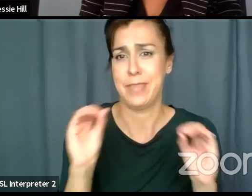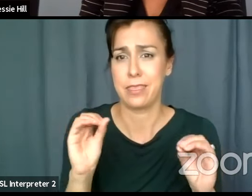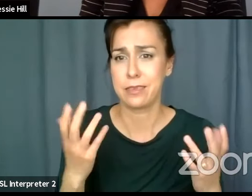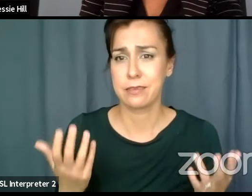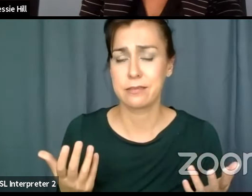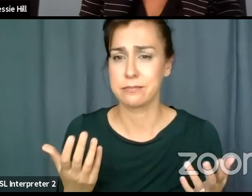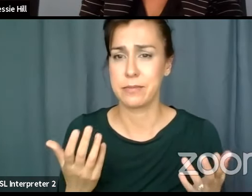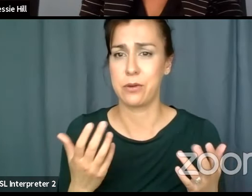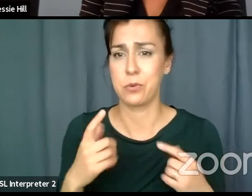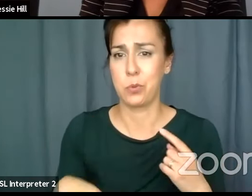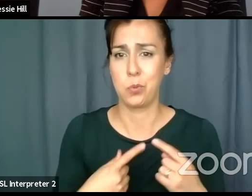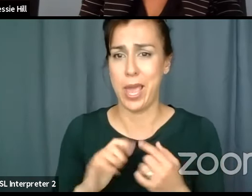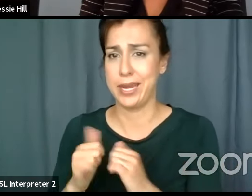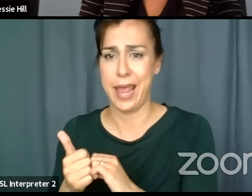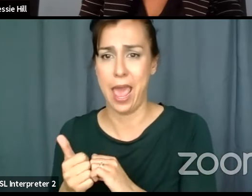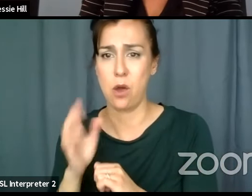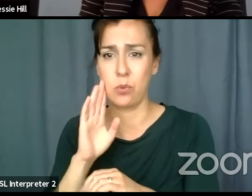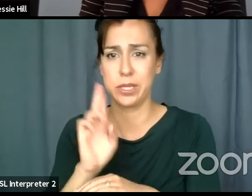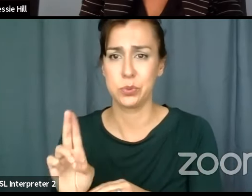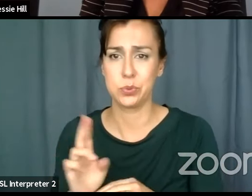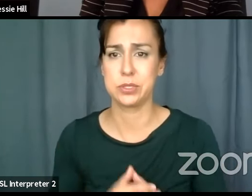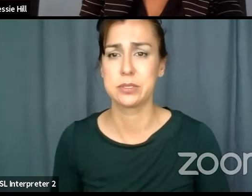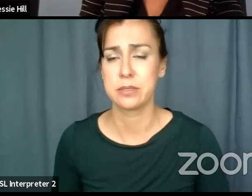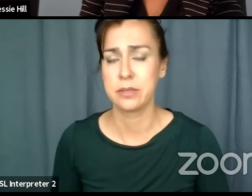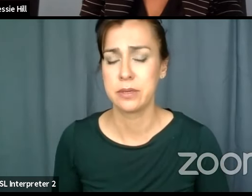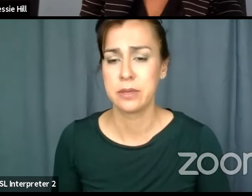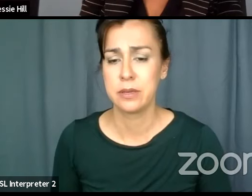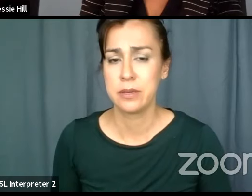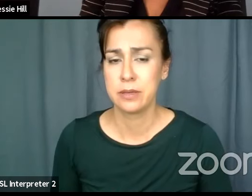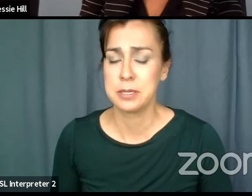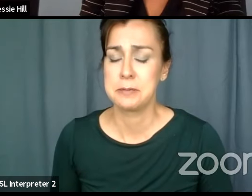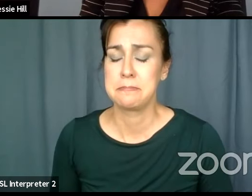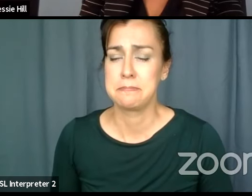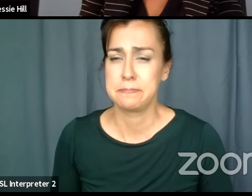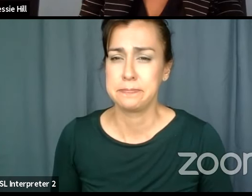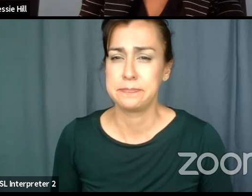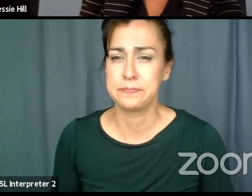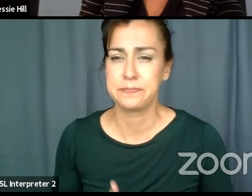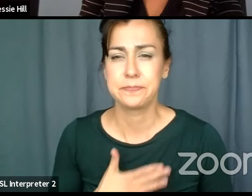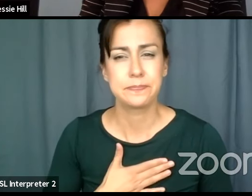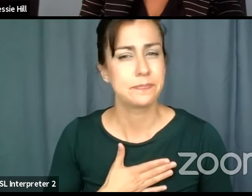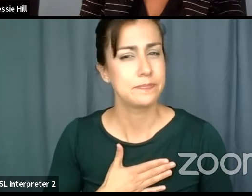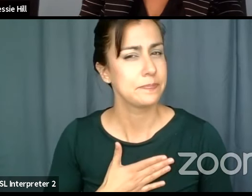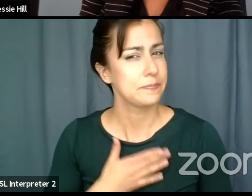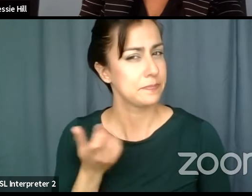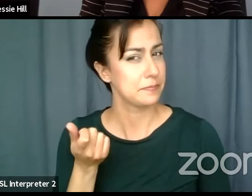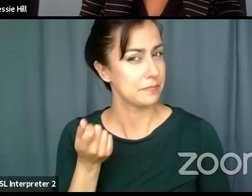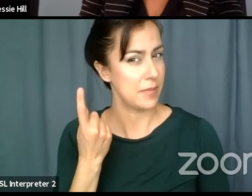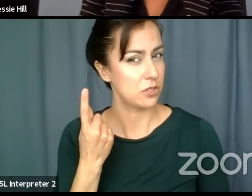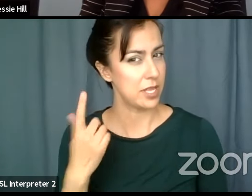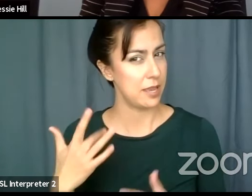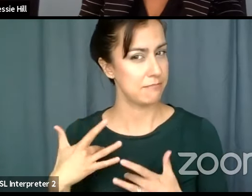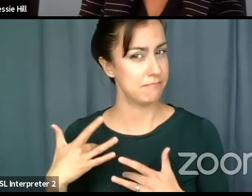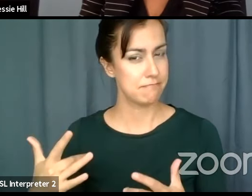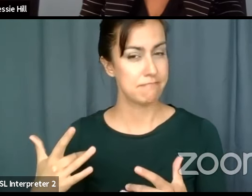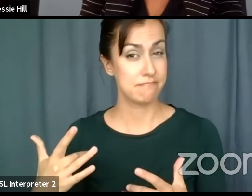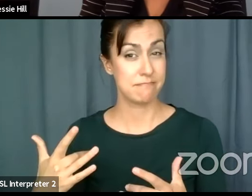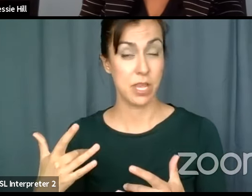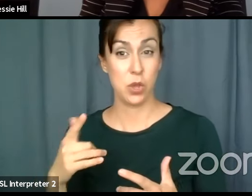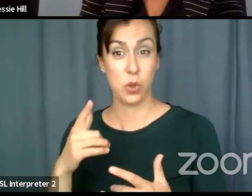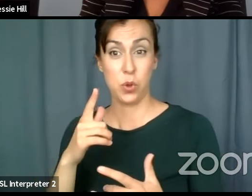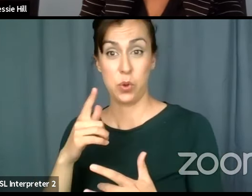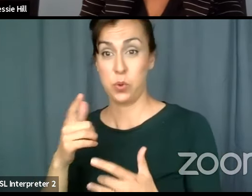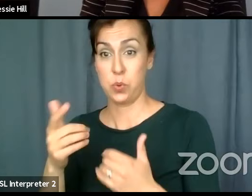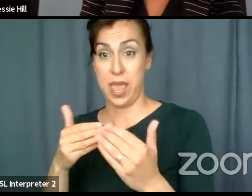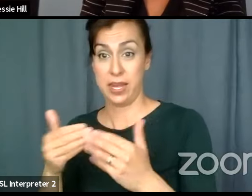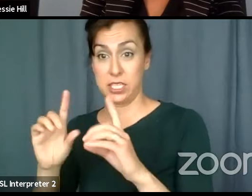right? And typically, it's my understanding that a jurisdiction that has that equipment has